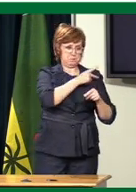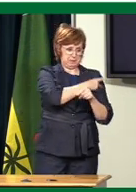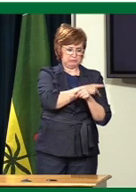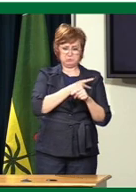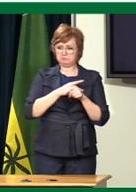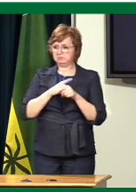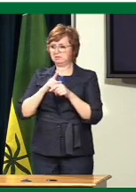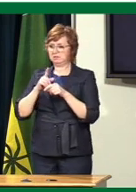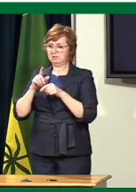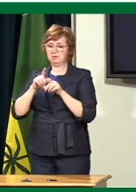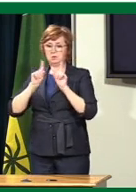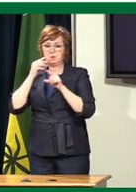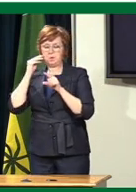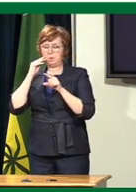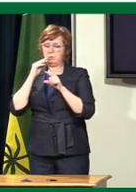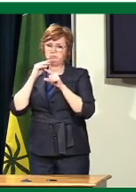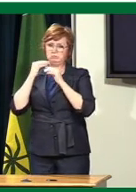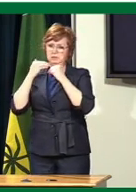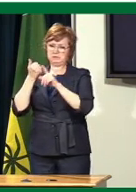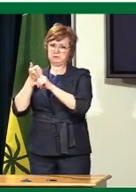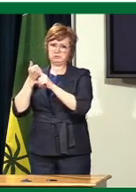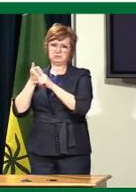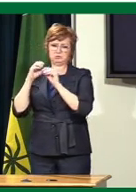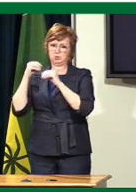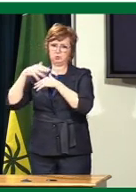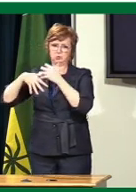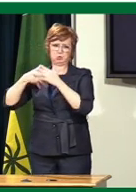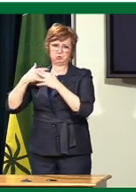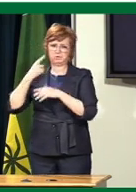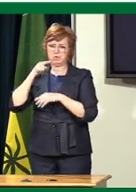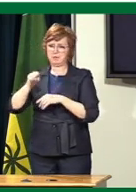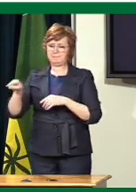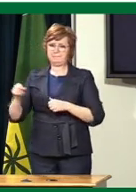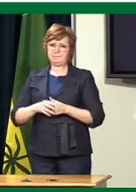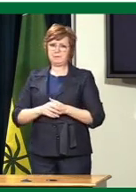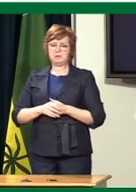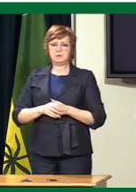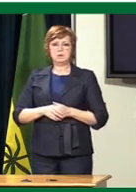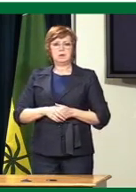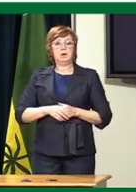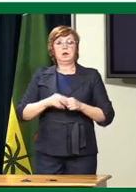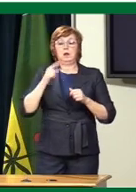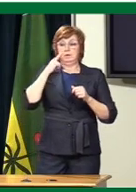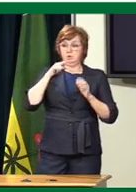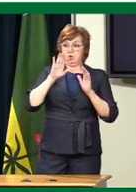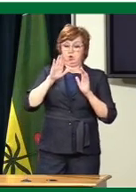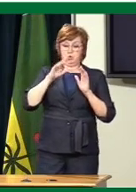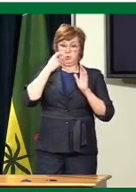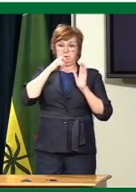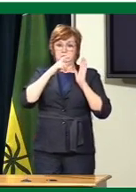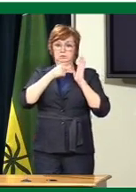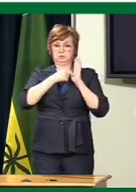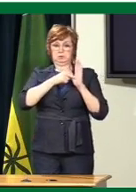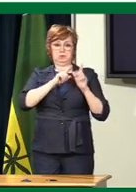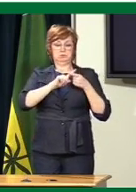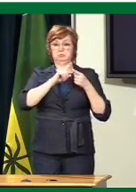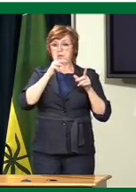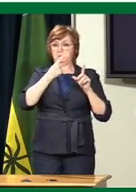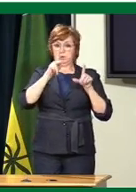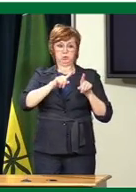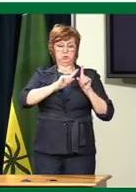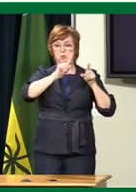some of the large numbers of contacts were in situations where people may have gone to multiple social events or gatherings. We